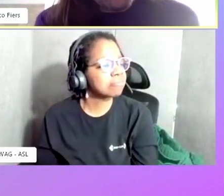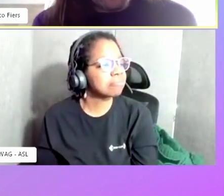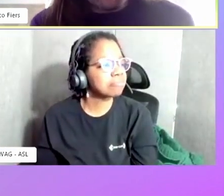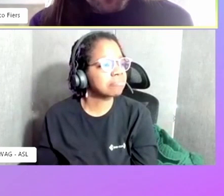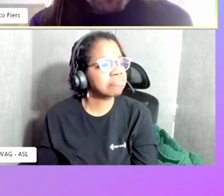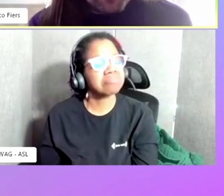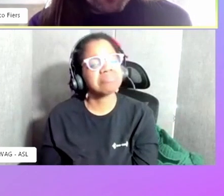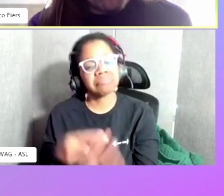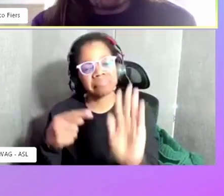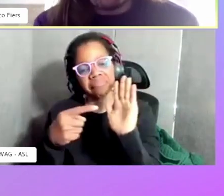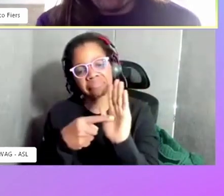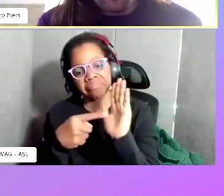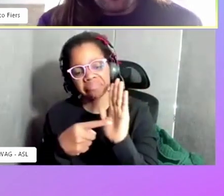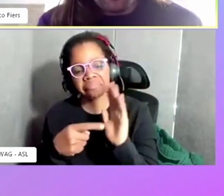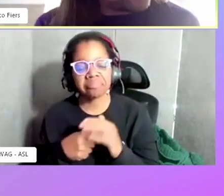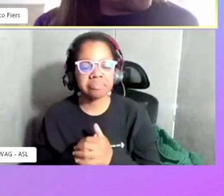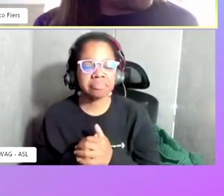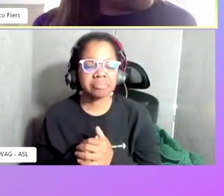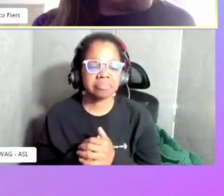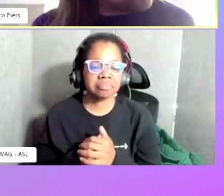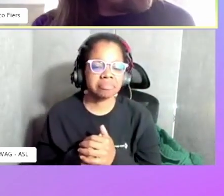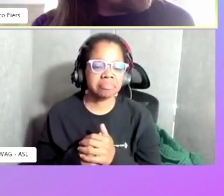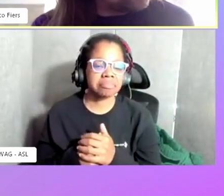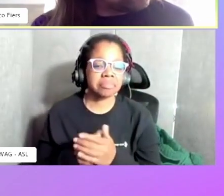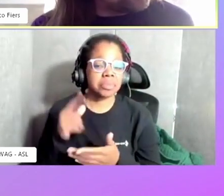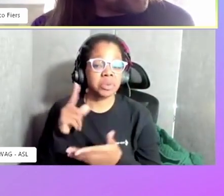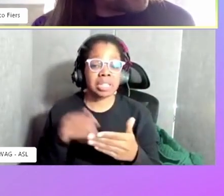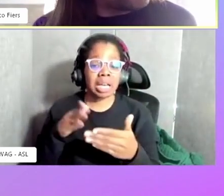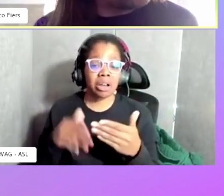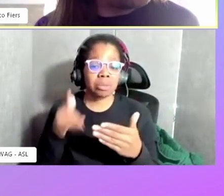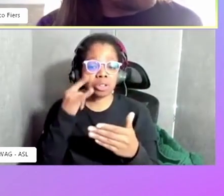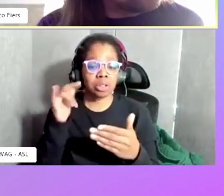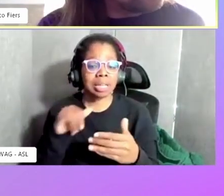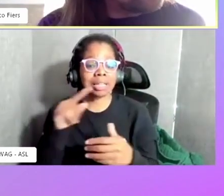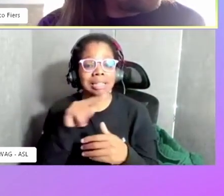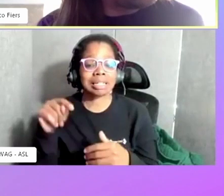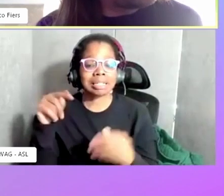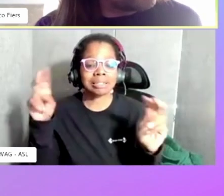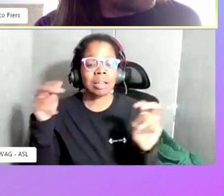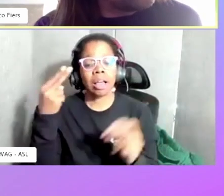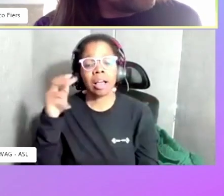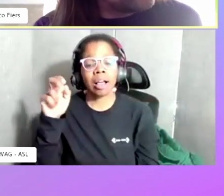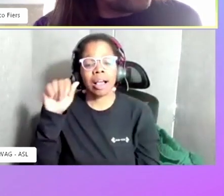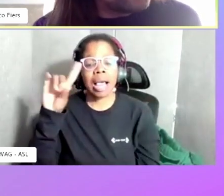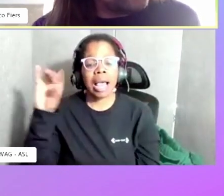Just to give an example of what some of these outcomes look like, here's the headings guideline, and the headings